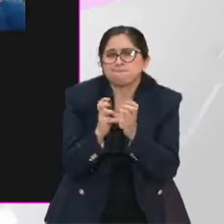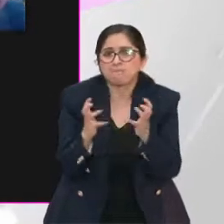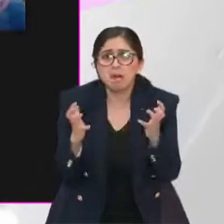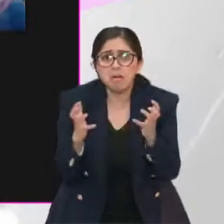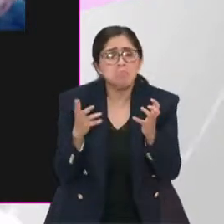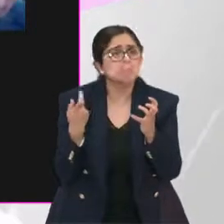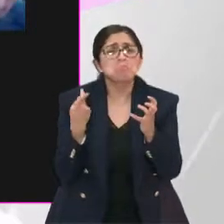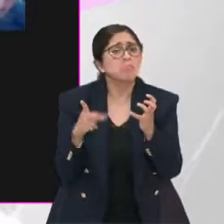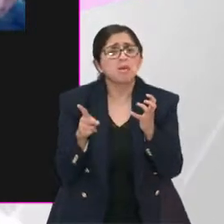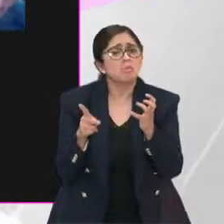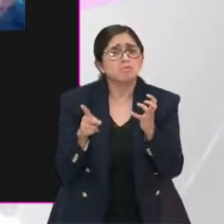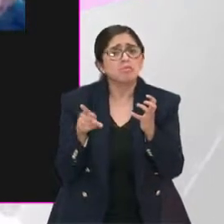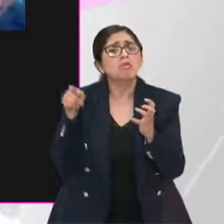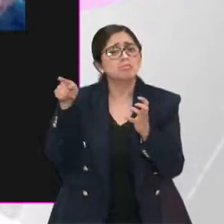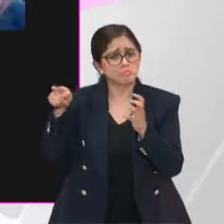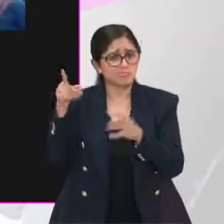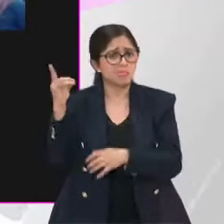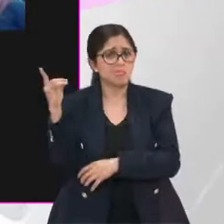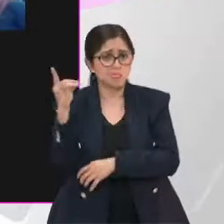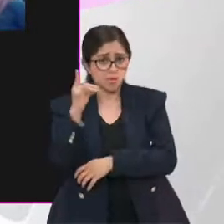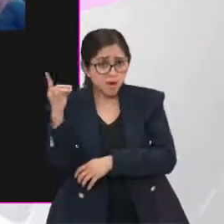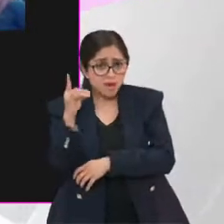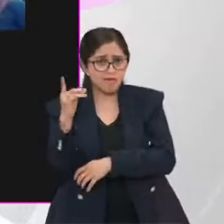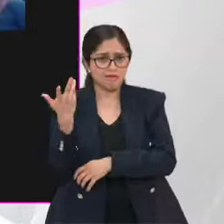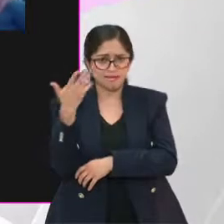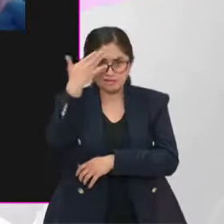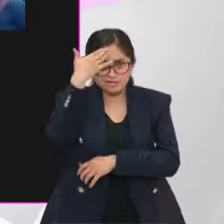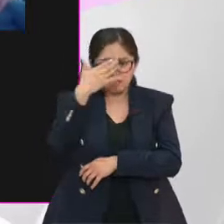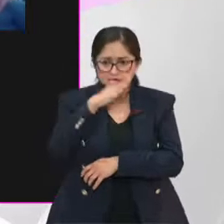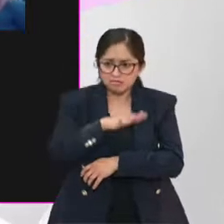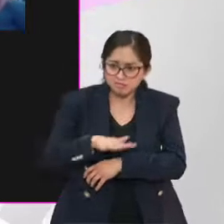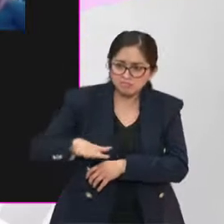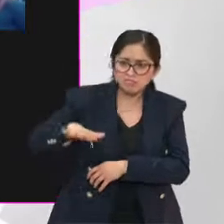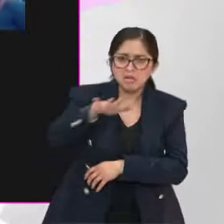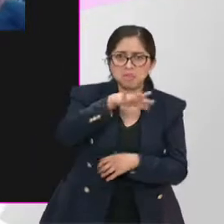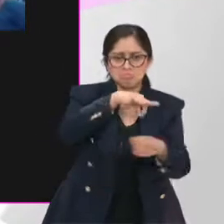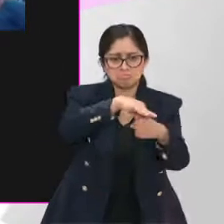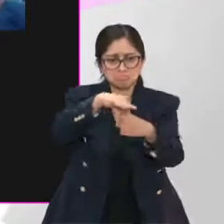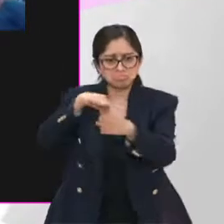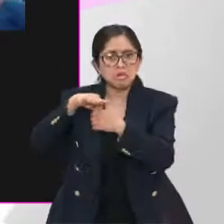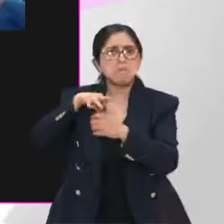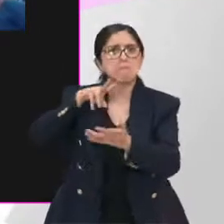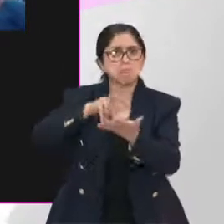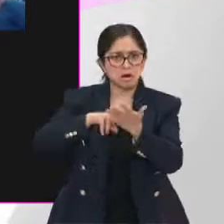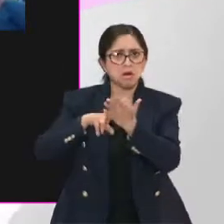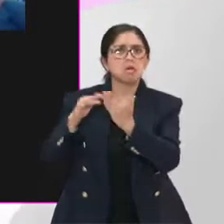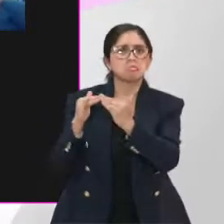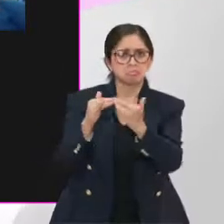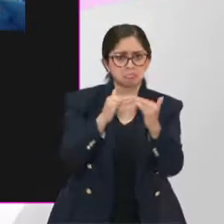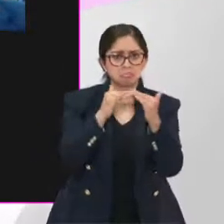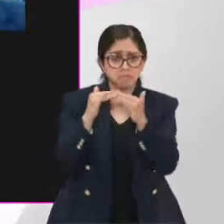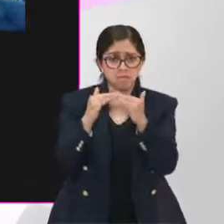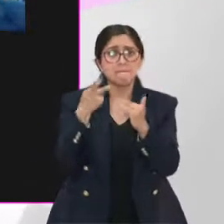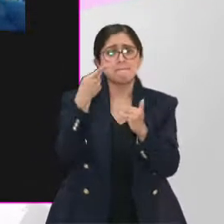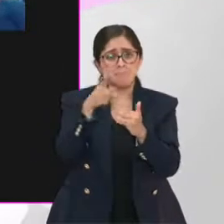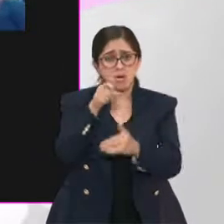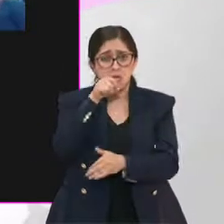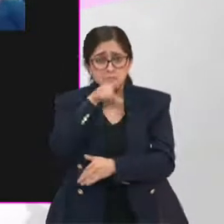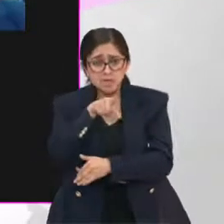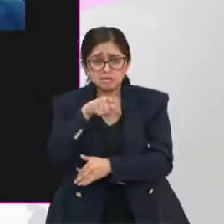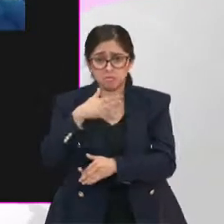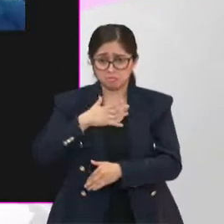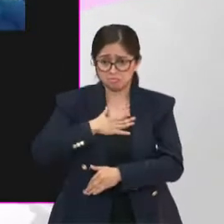have resulted all the way around. So it has shown that we Bolivians do not only have